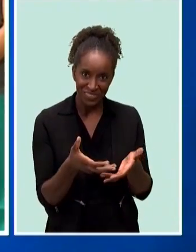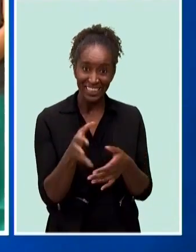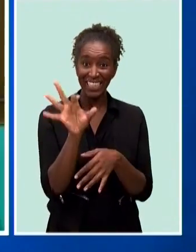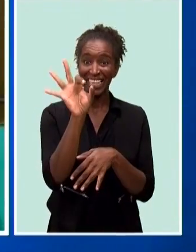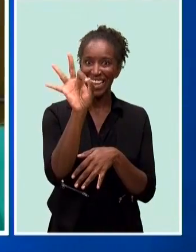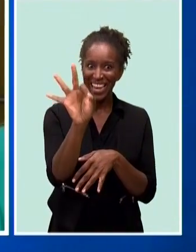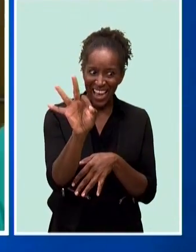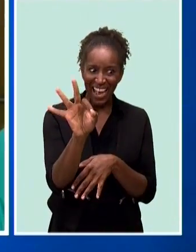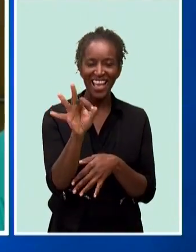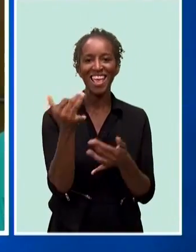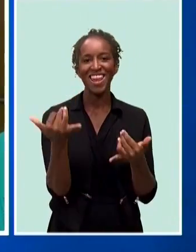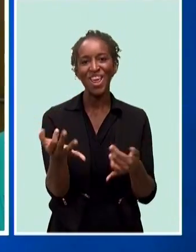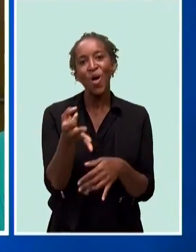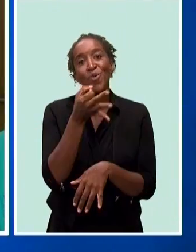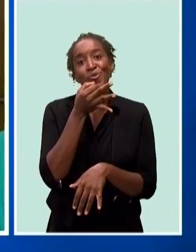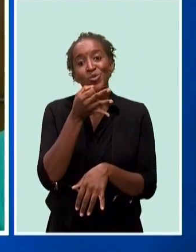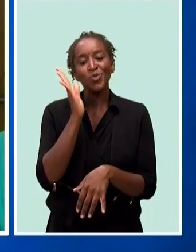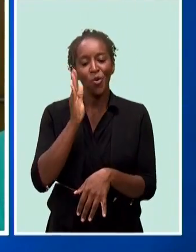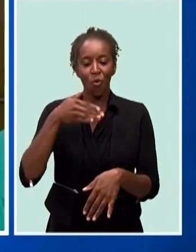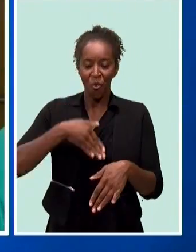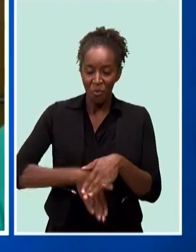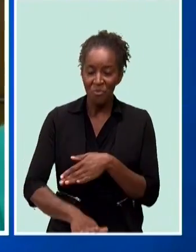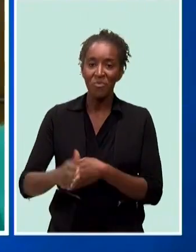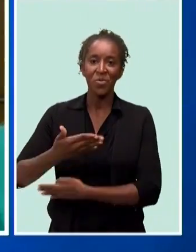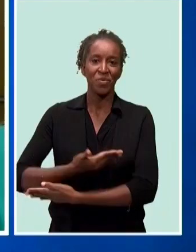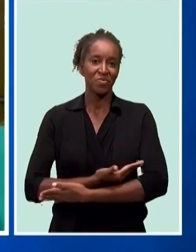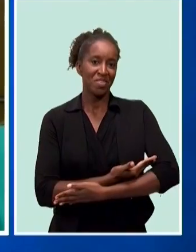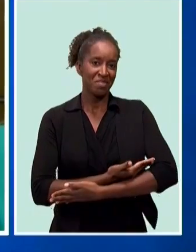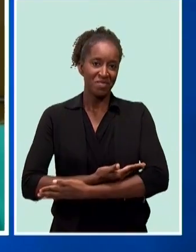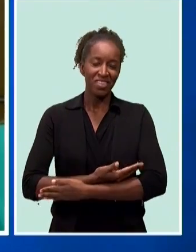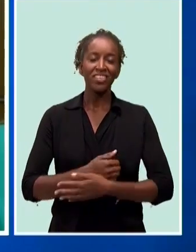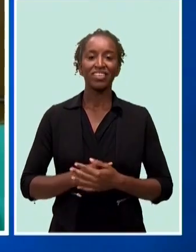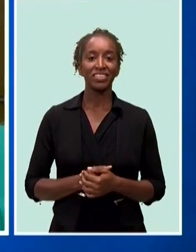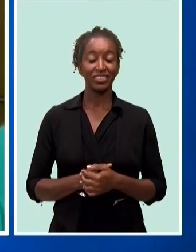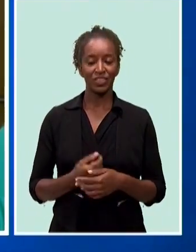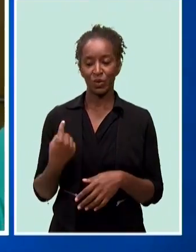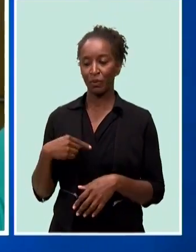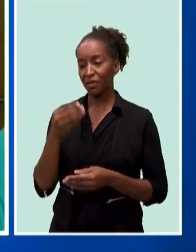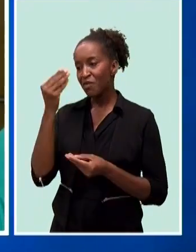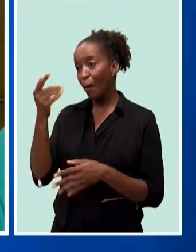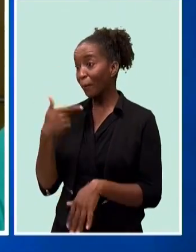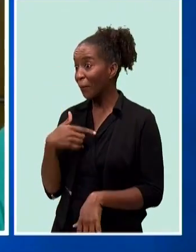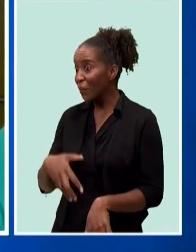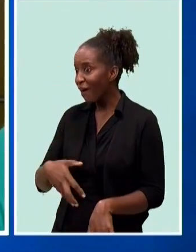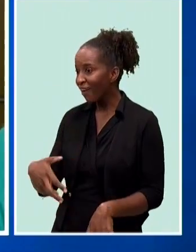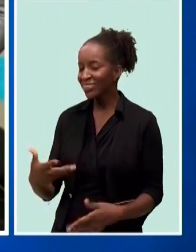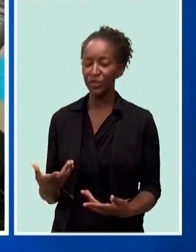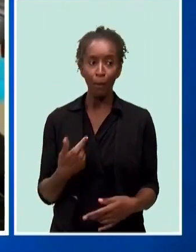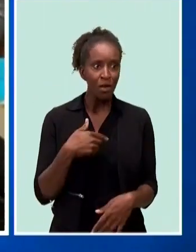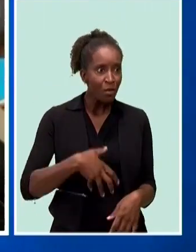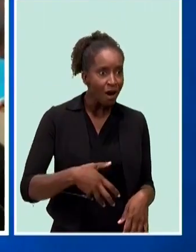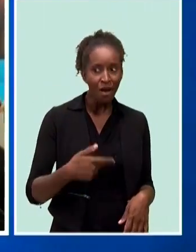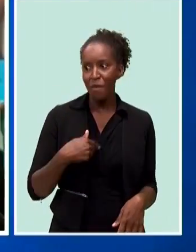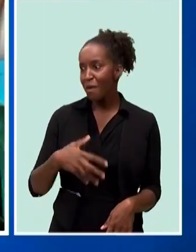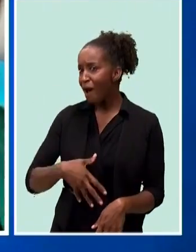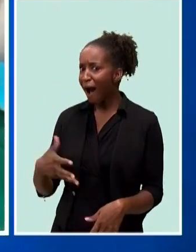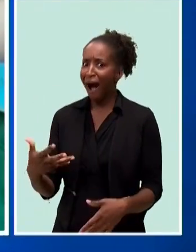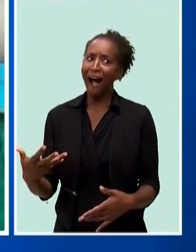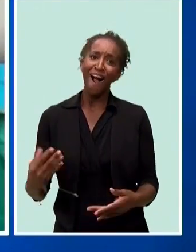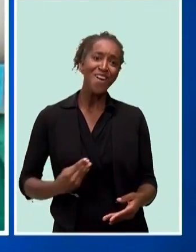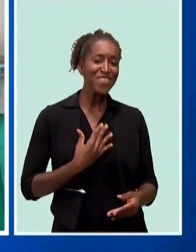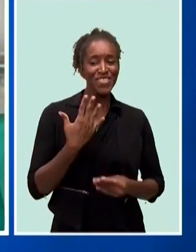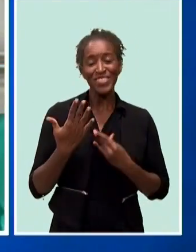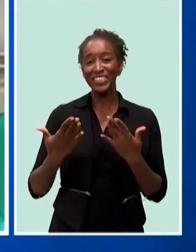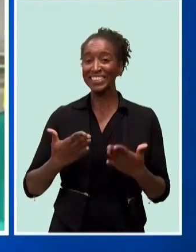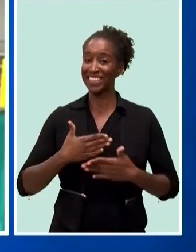started to say, you know, we're pregnant, I think it was a happier kind of announcement each time, and we're all there for each other. 8 of the nurses taking